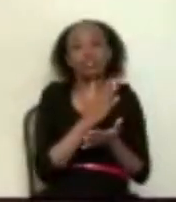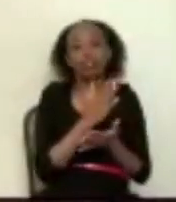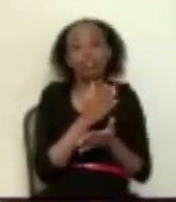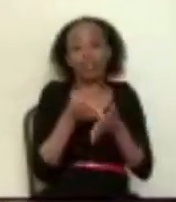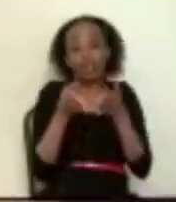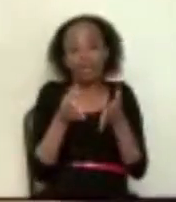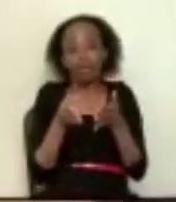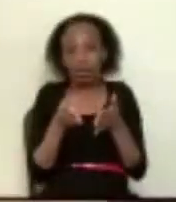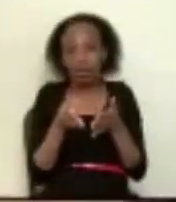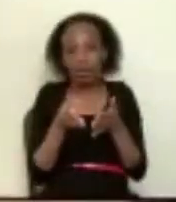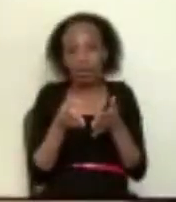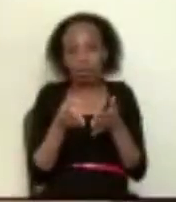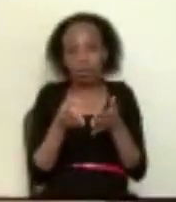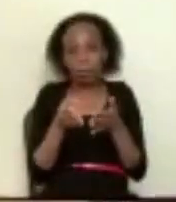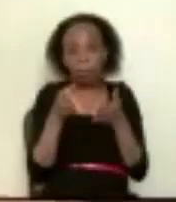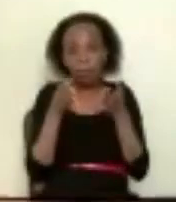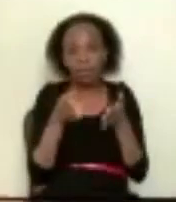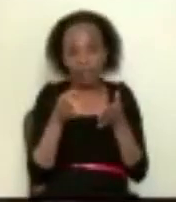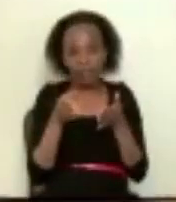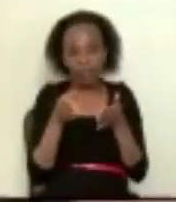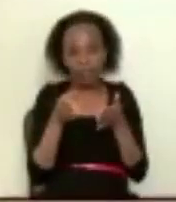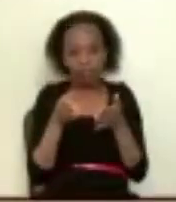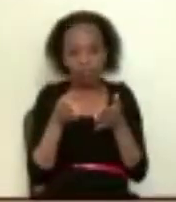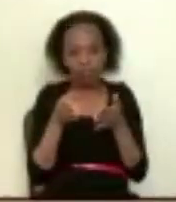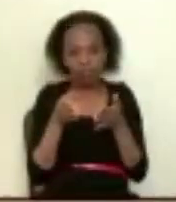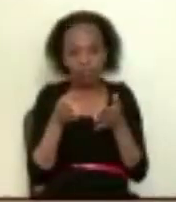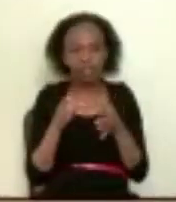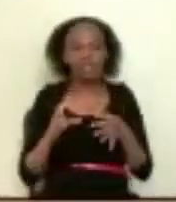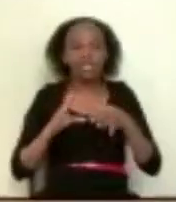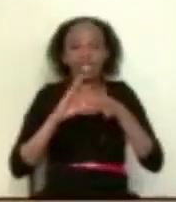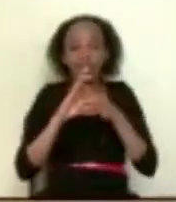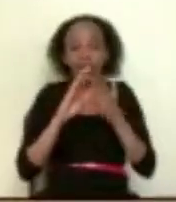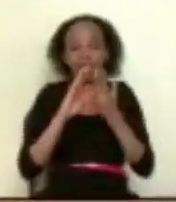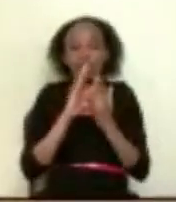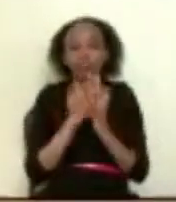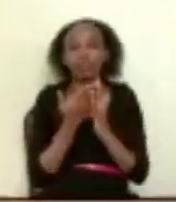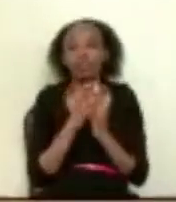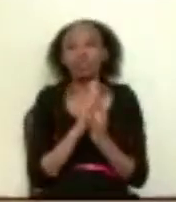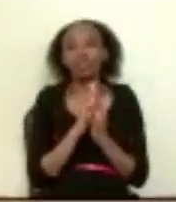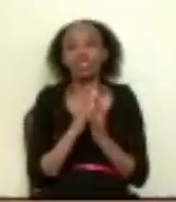So this is the link between